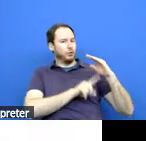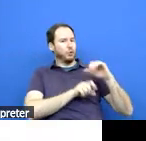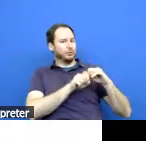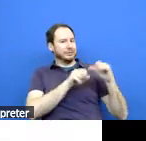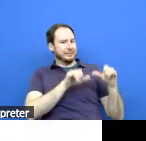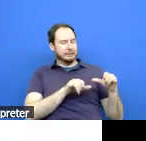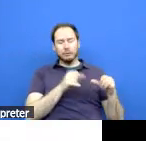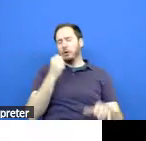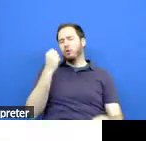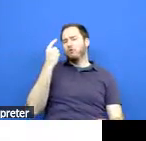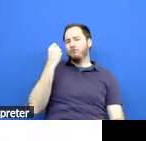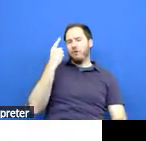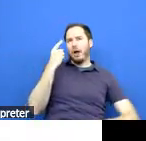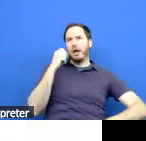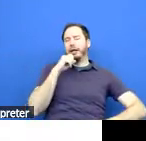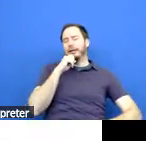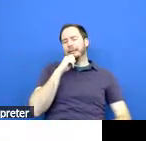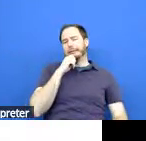So.